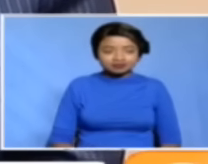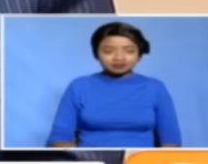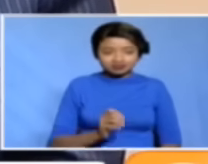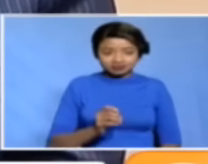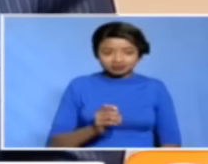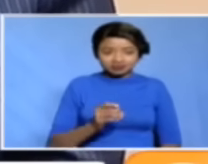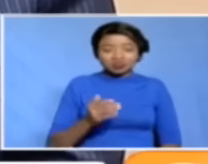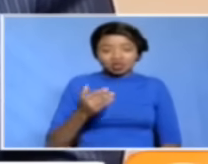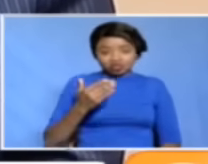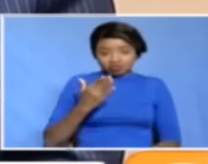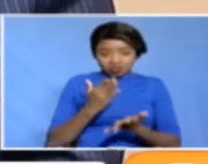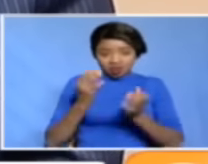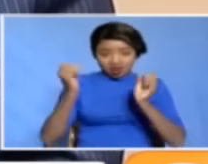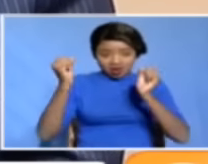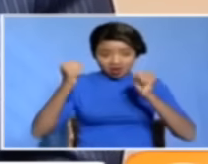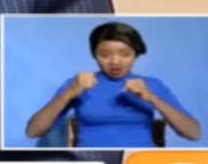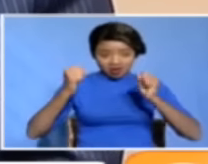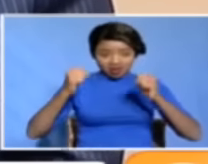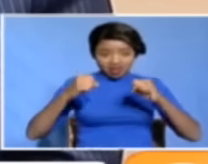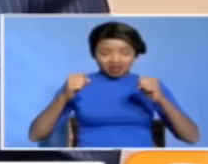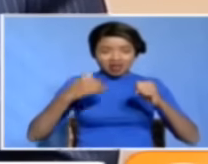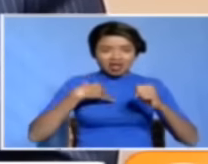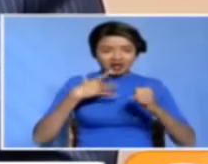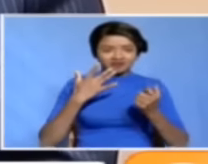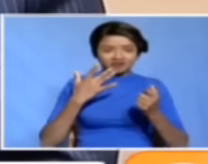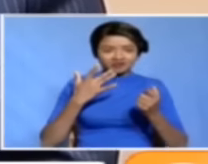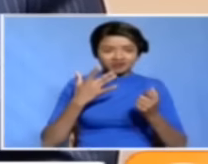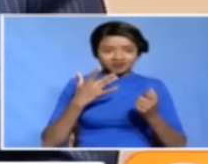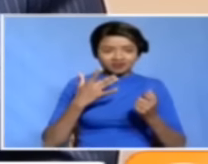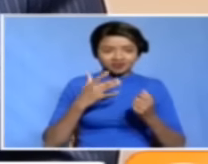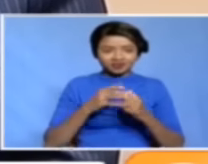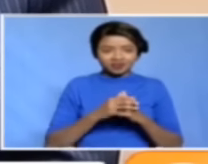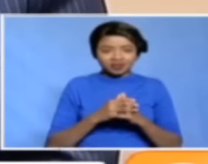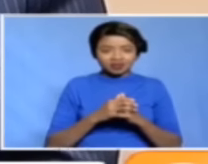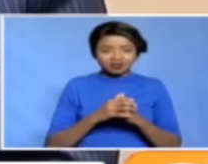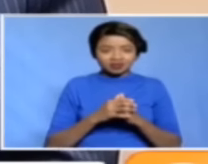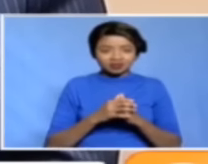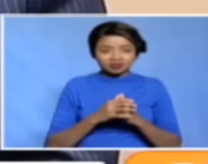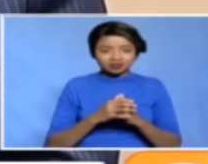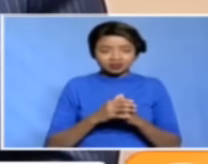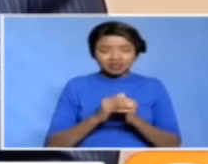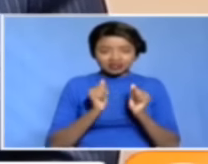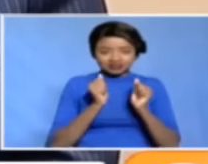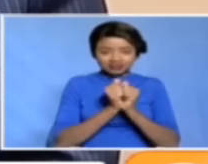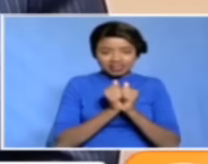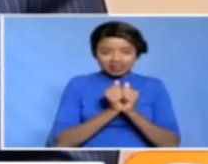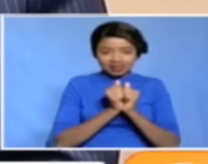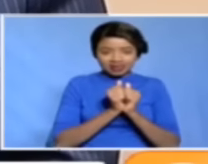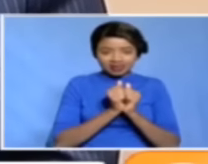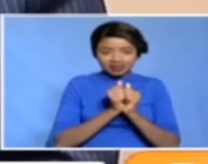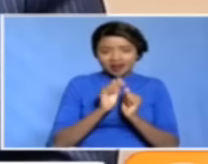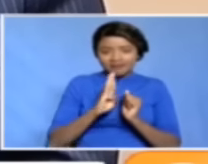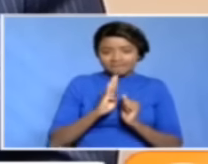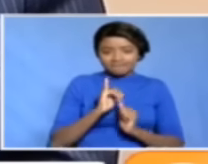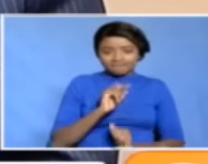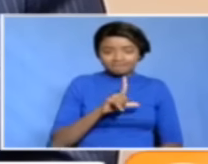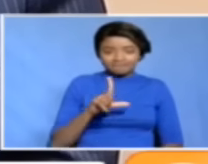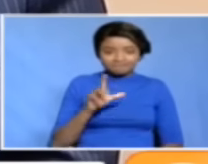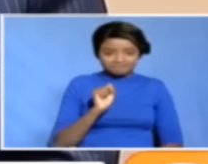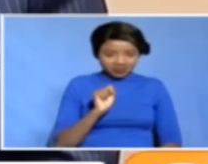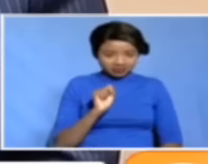We have agreed. We had a number of 10 bills, government bills, which have stuck in the